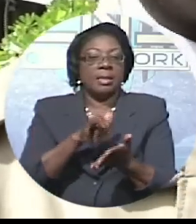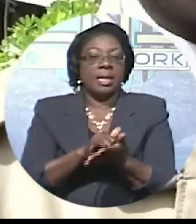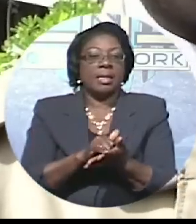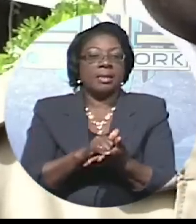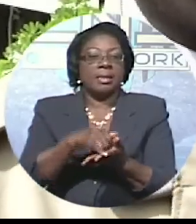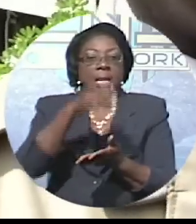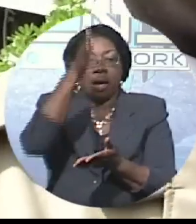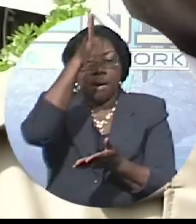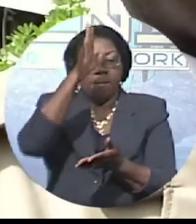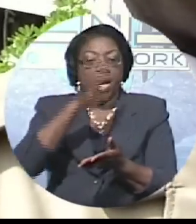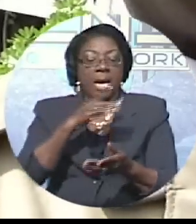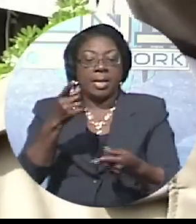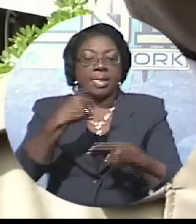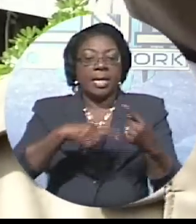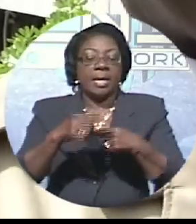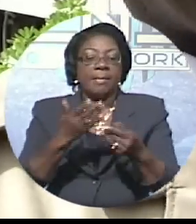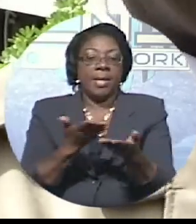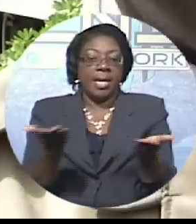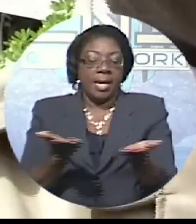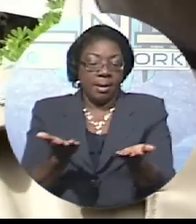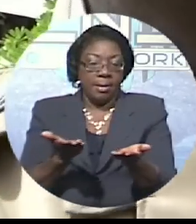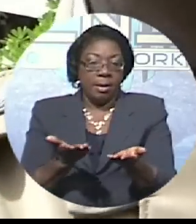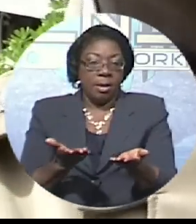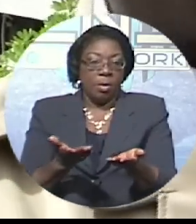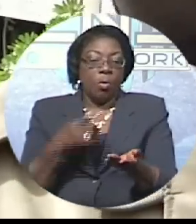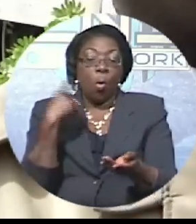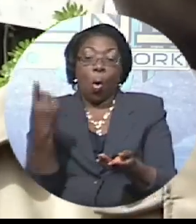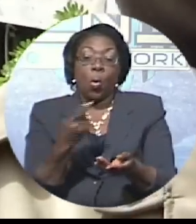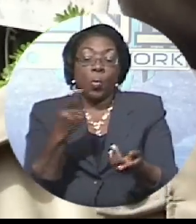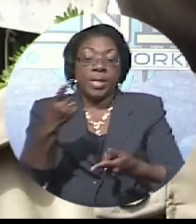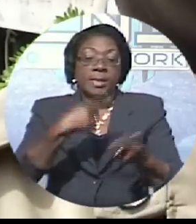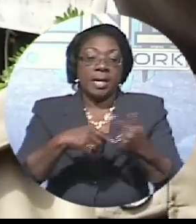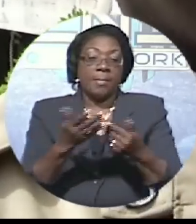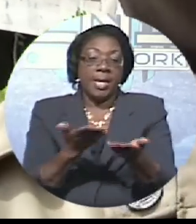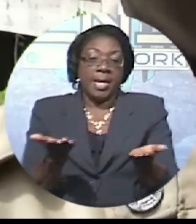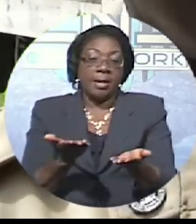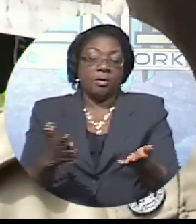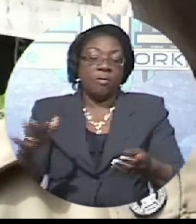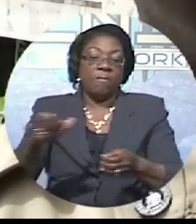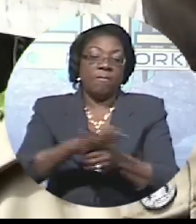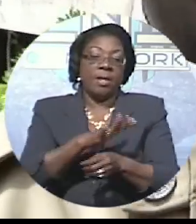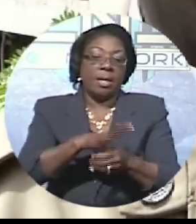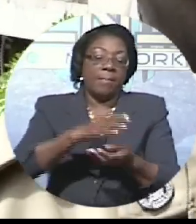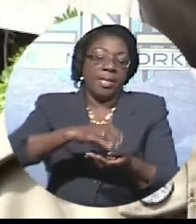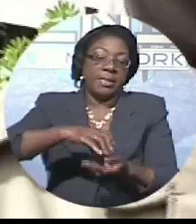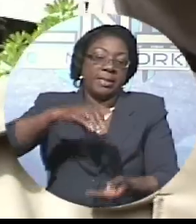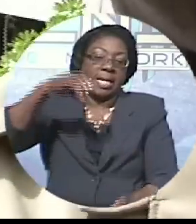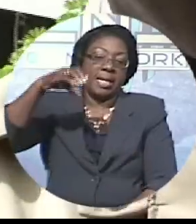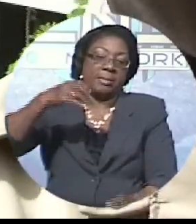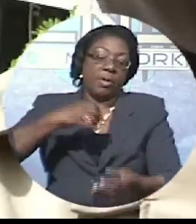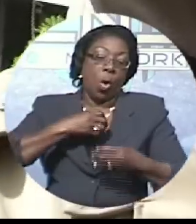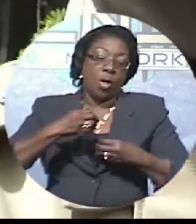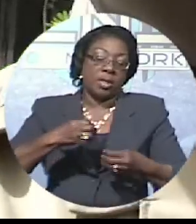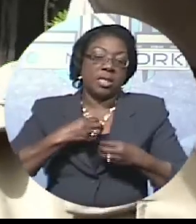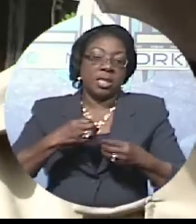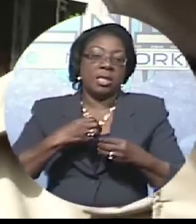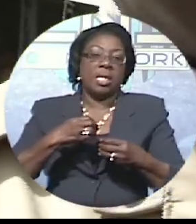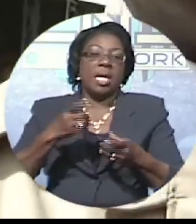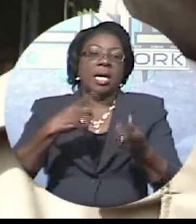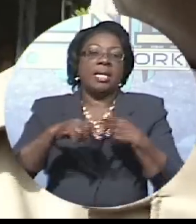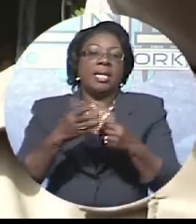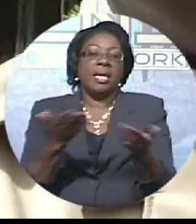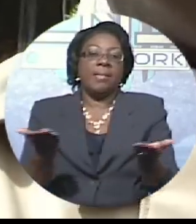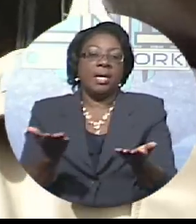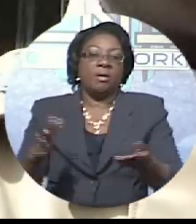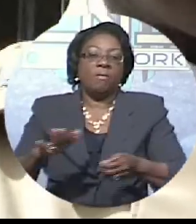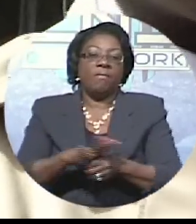understanding that he is a outsider who came in, who always come here to fill tanks, oxygen tanks, and he came here at the